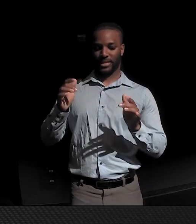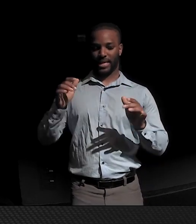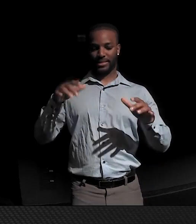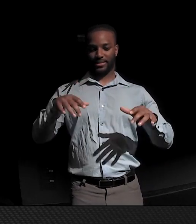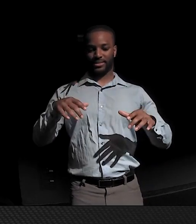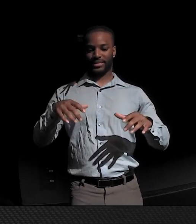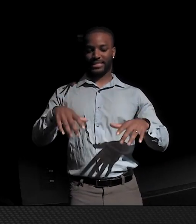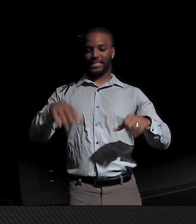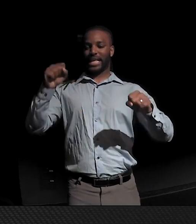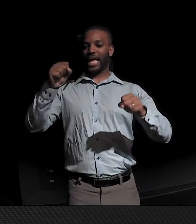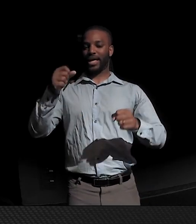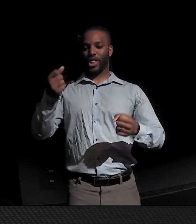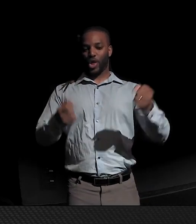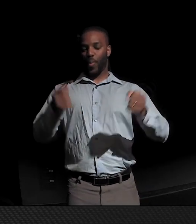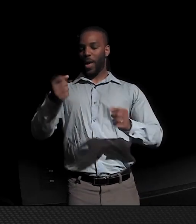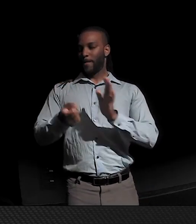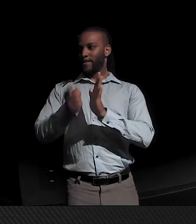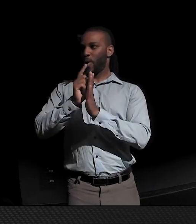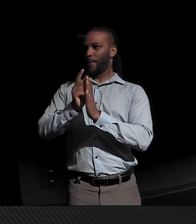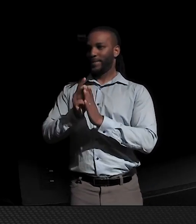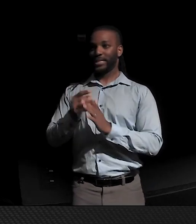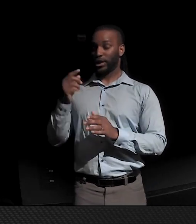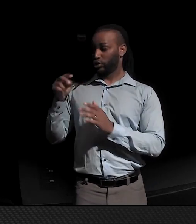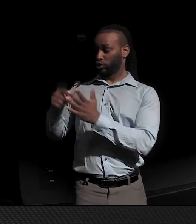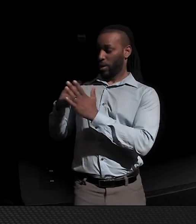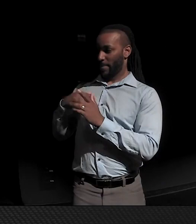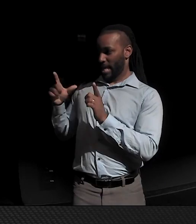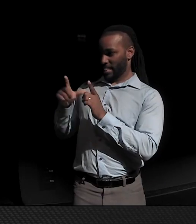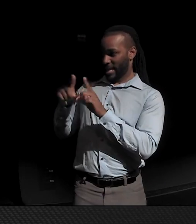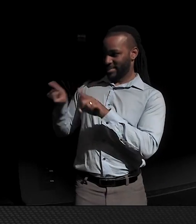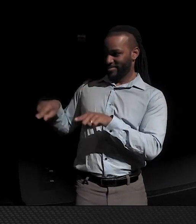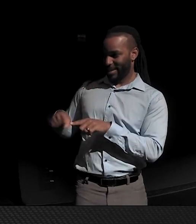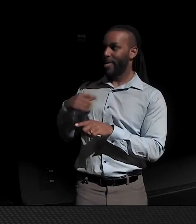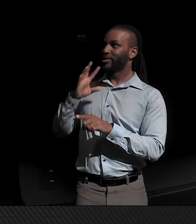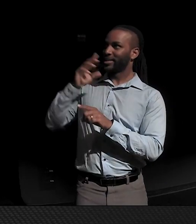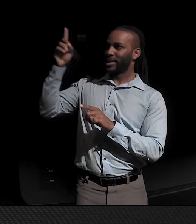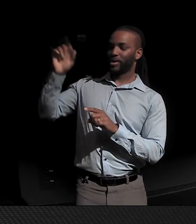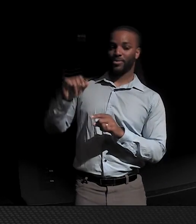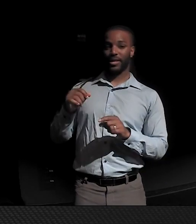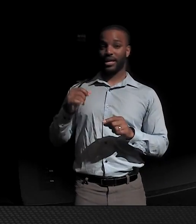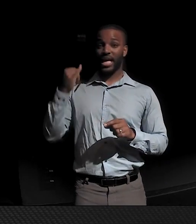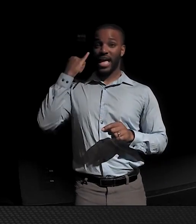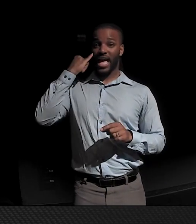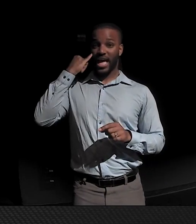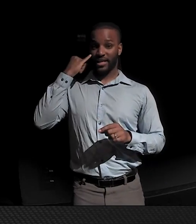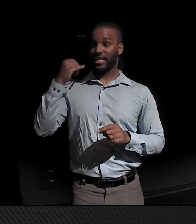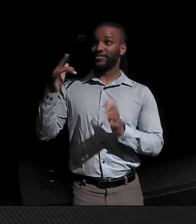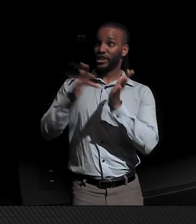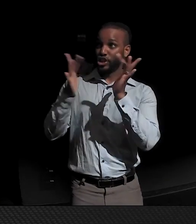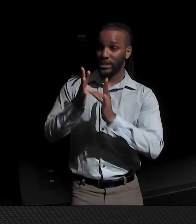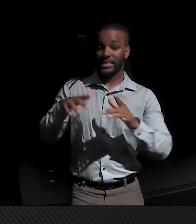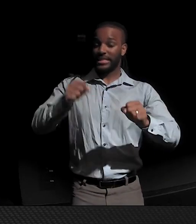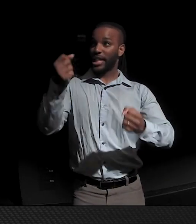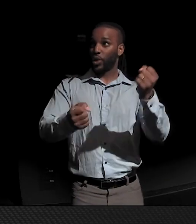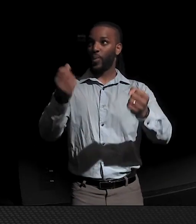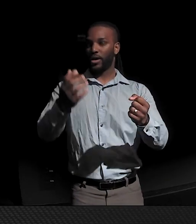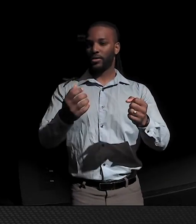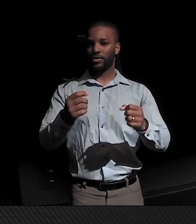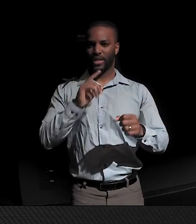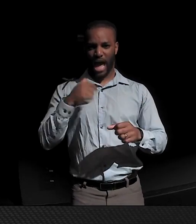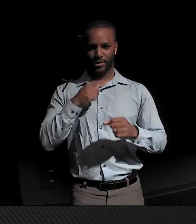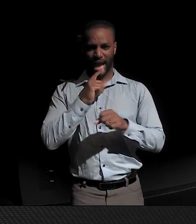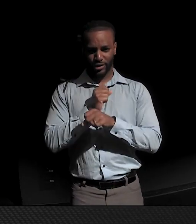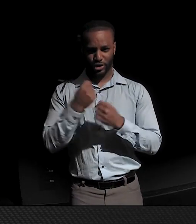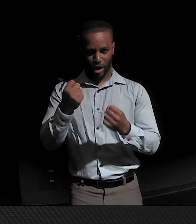Like, he showed me the license plate and I was talking to him, but yeah, so I was like, if I take my hands off the wheel, it's gonna be okay.